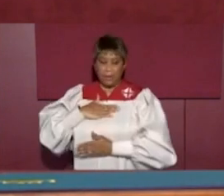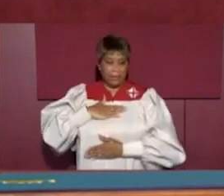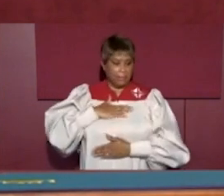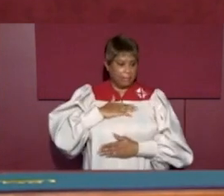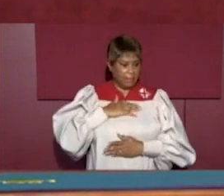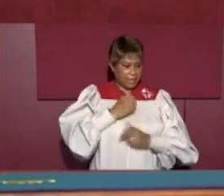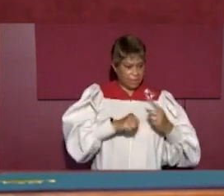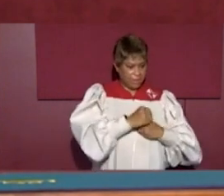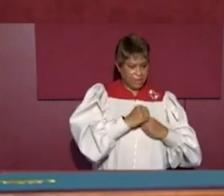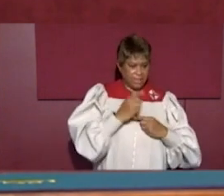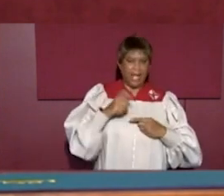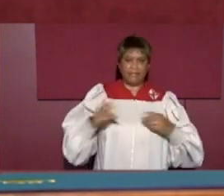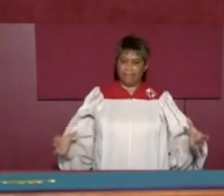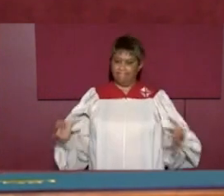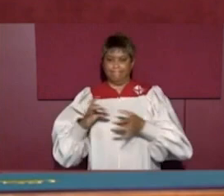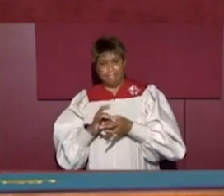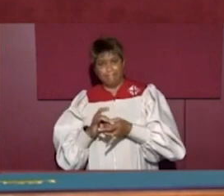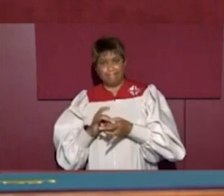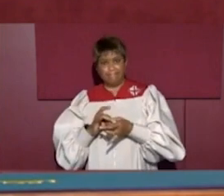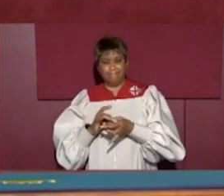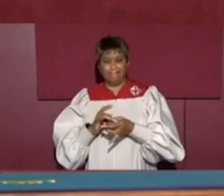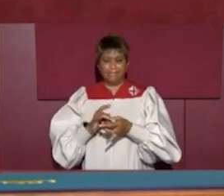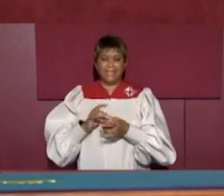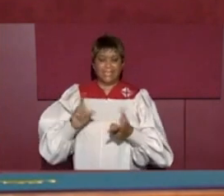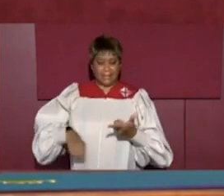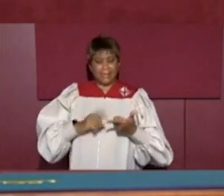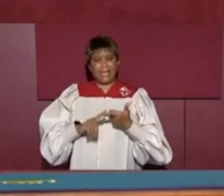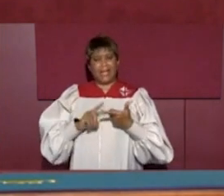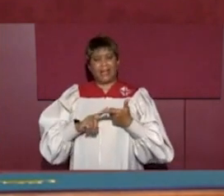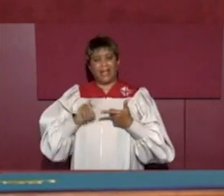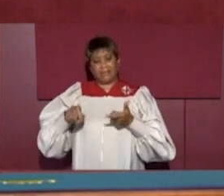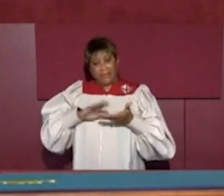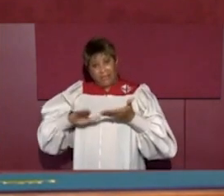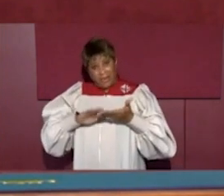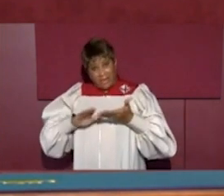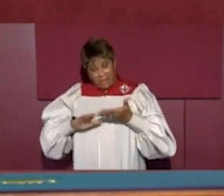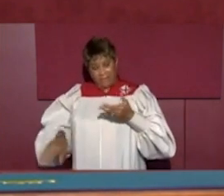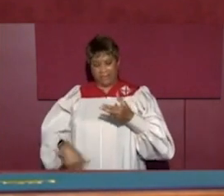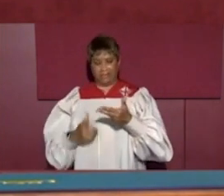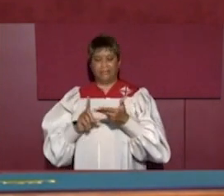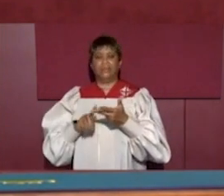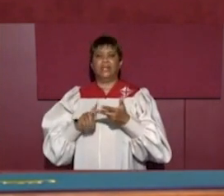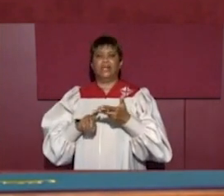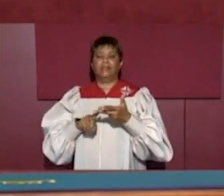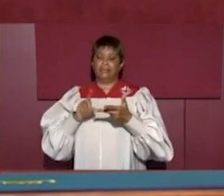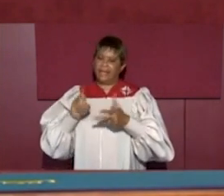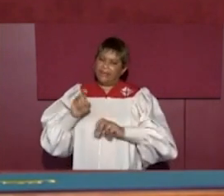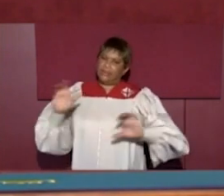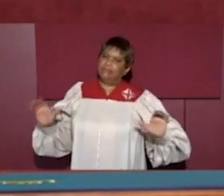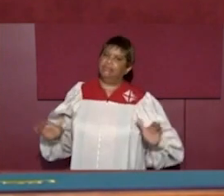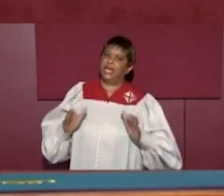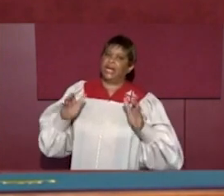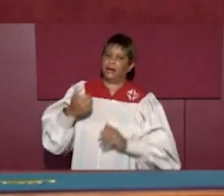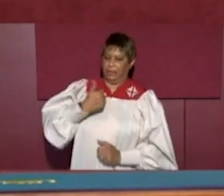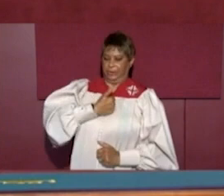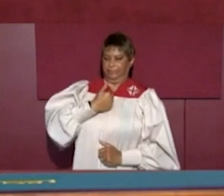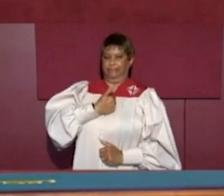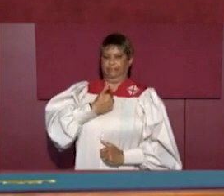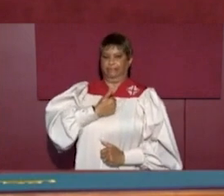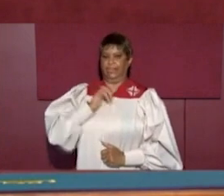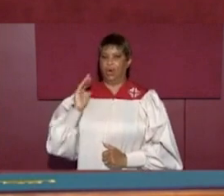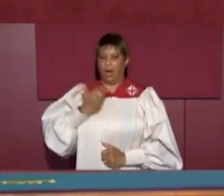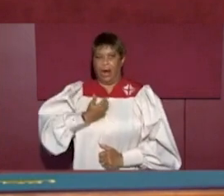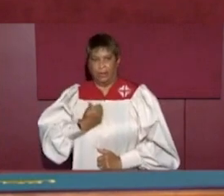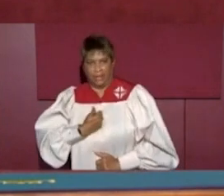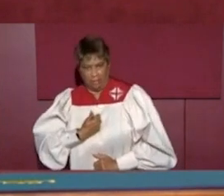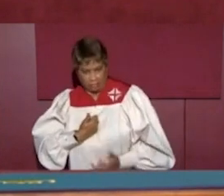The second thing we said we have to do is we must forgive. And thirdly, we have to encourage ourselves. And